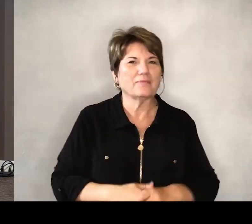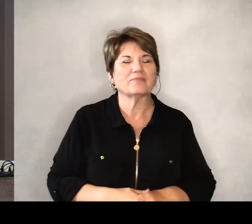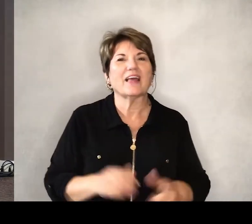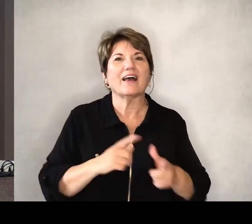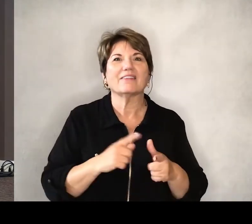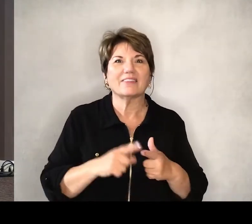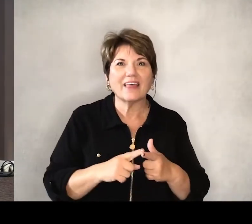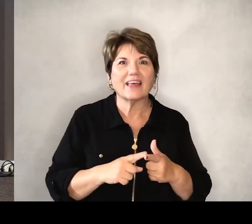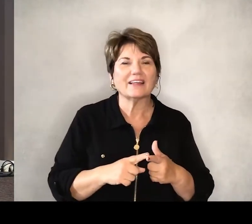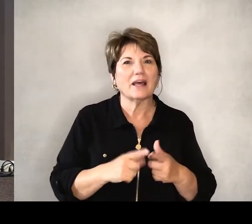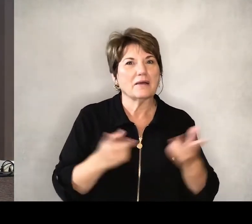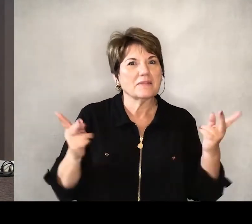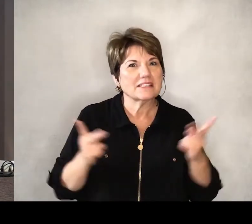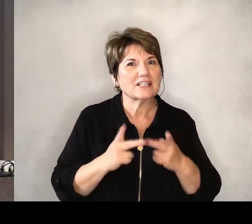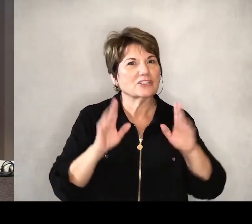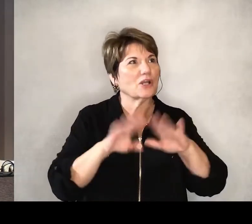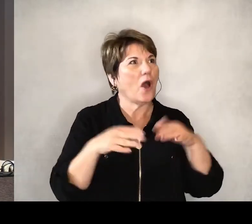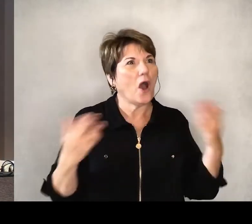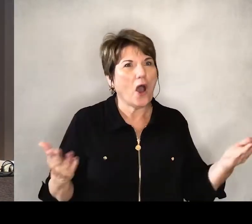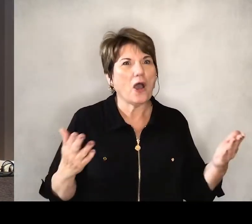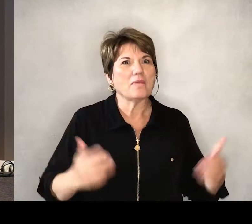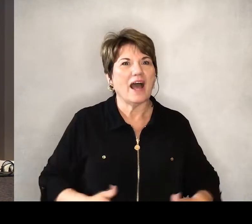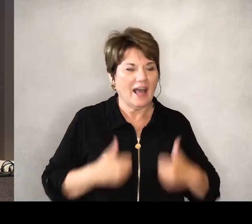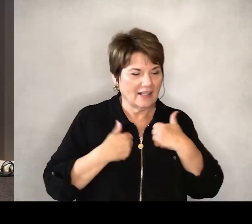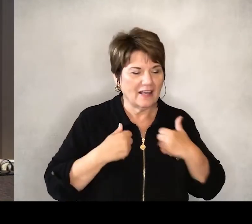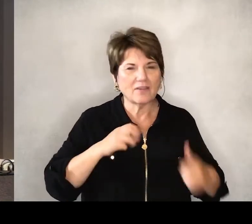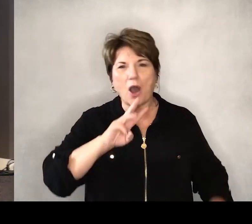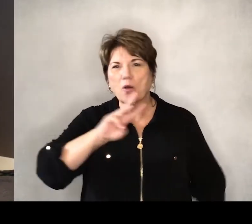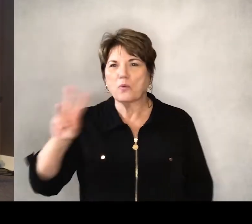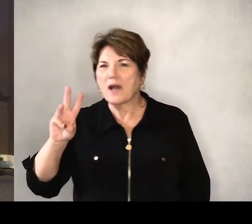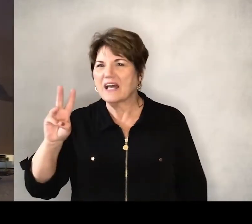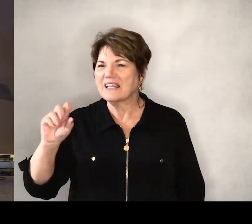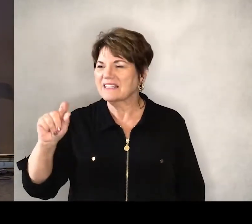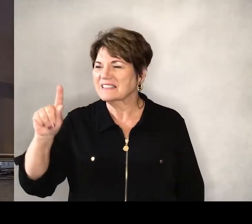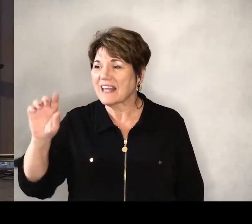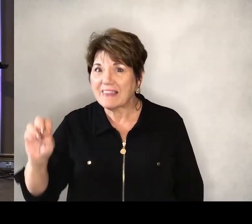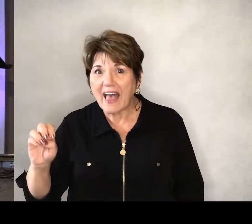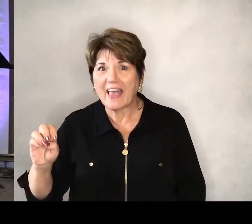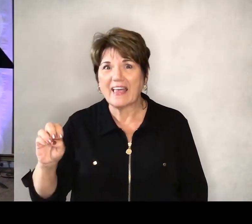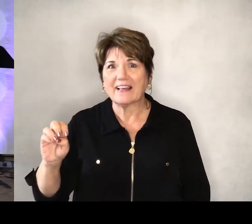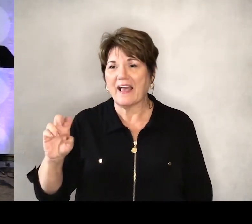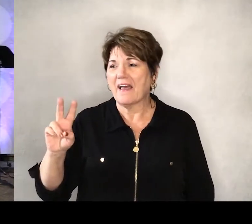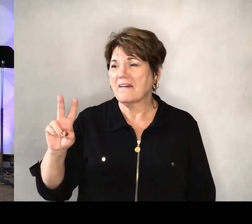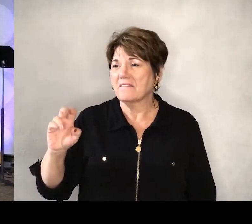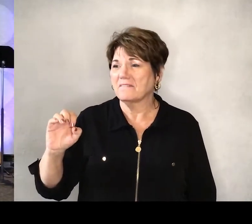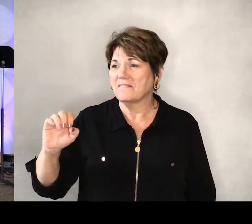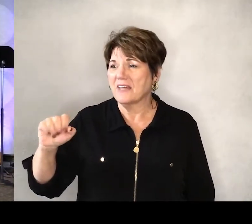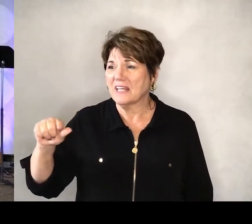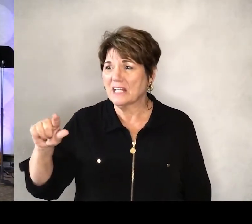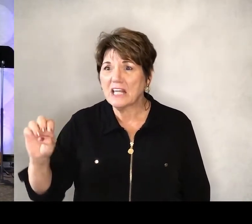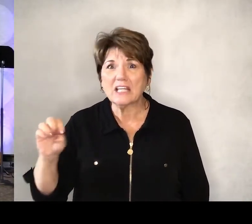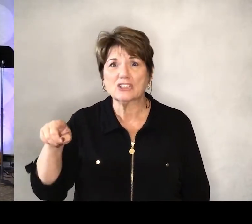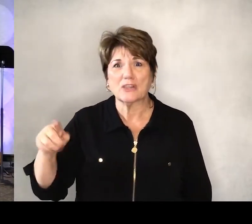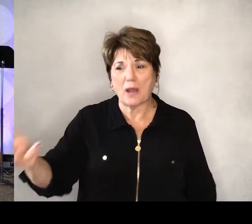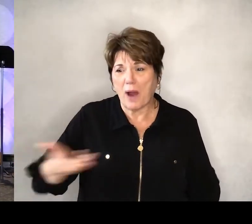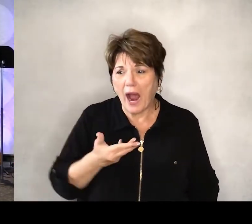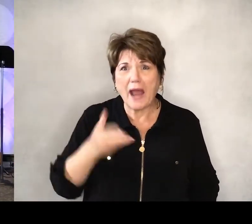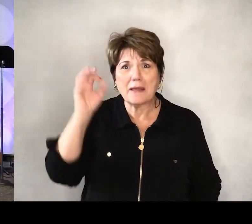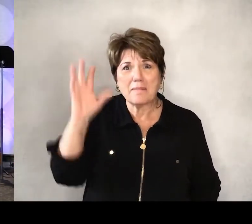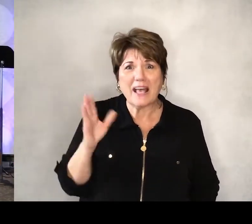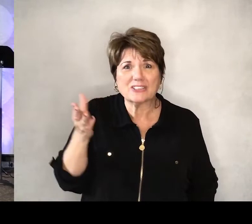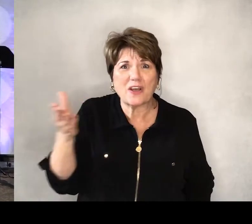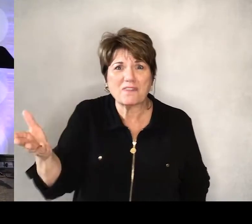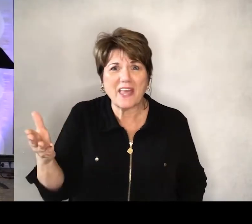then the ultimate position opened. I lived in Westlake Village, and Westminster Presbyterian Church was hiring a pastor. My